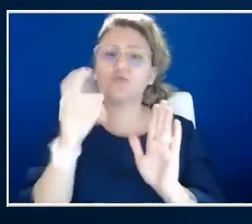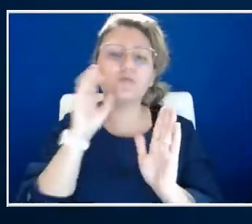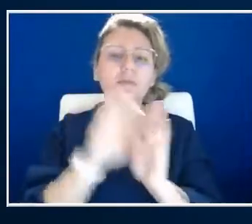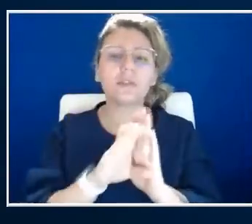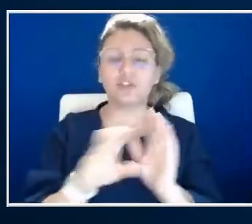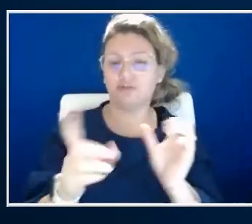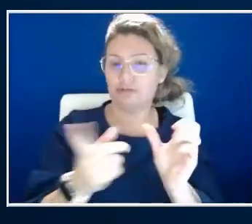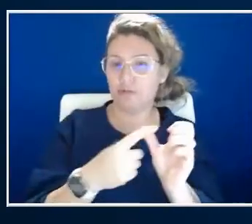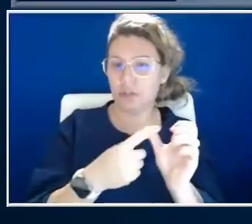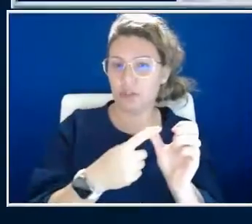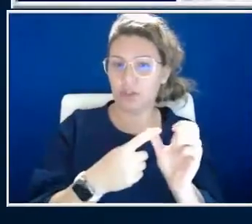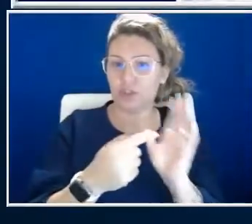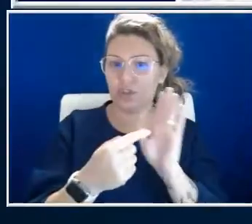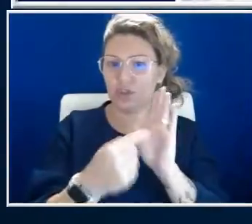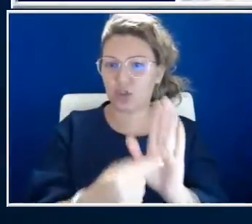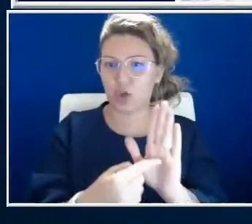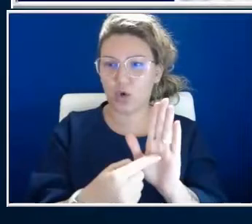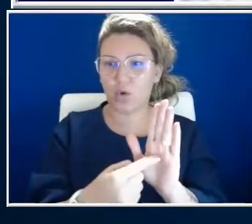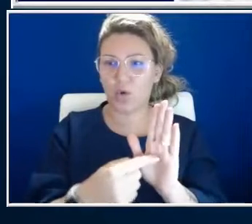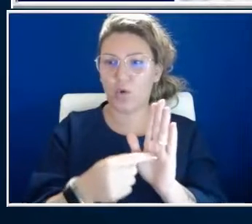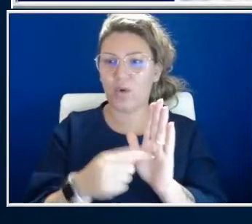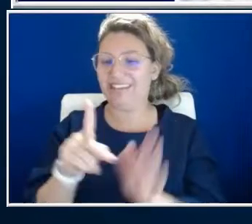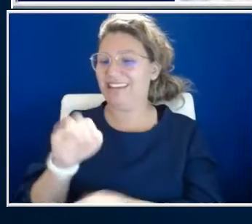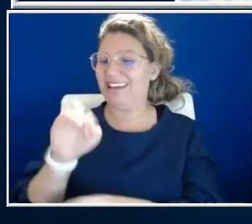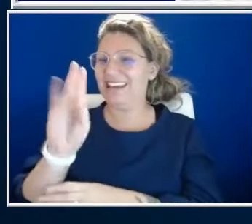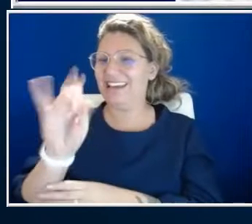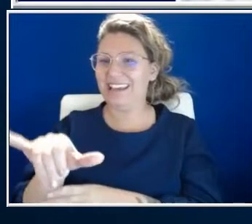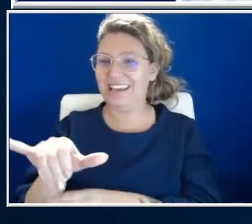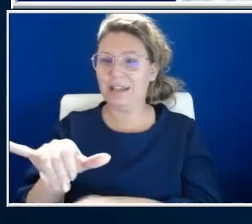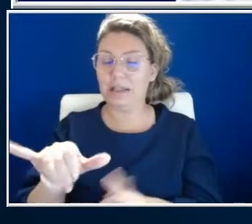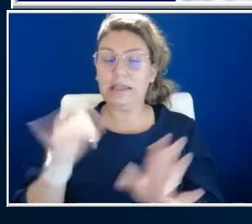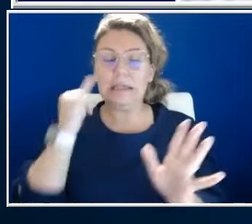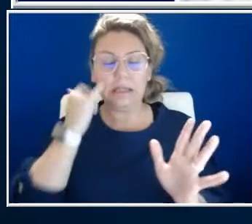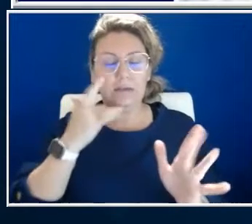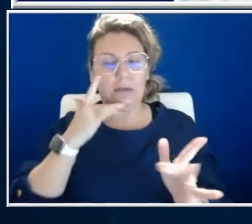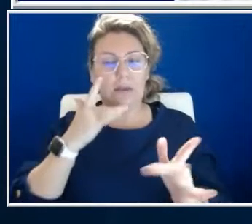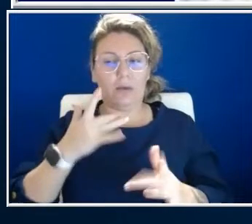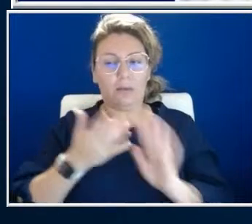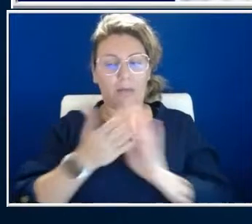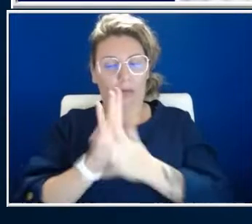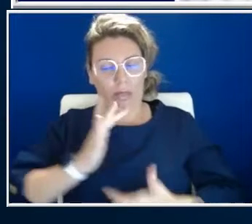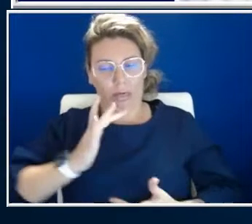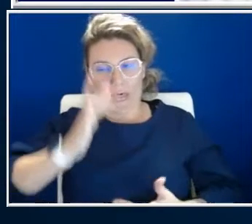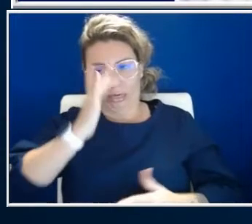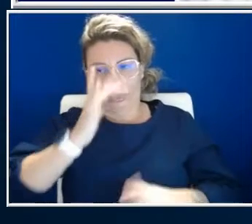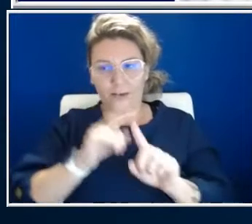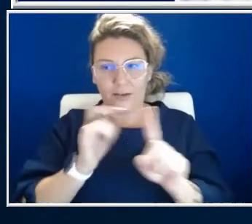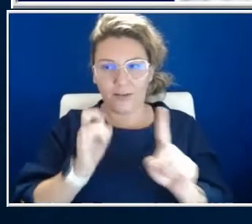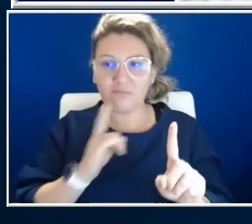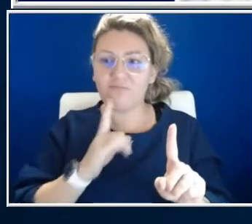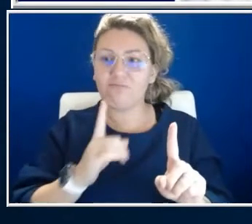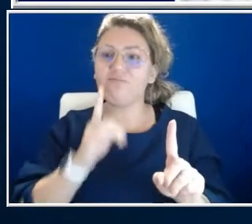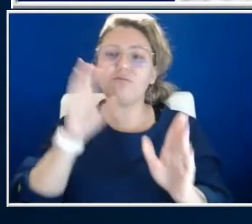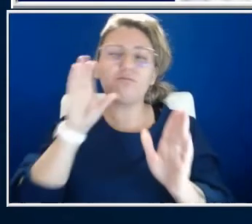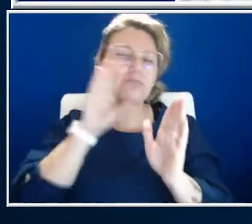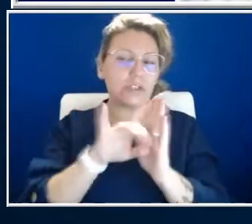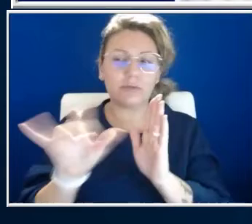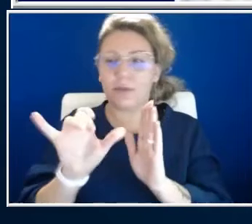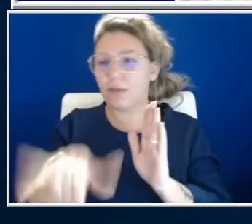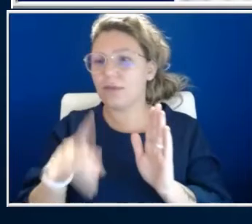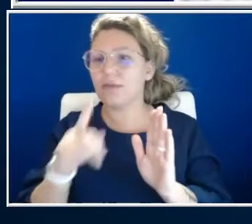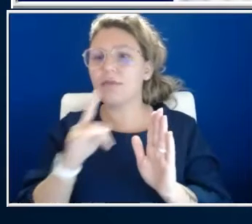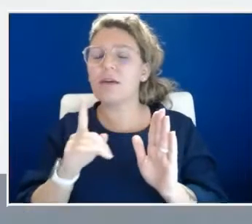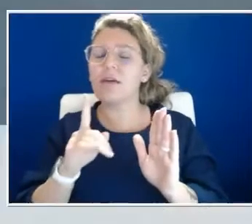to show a kidney of what it looked like originally. Turn away if you don't want to see the kidney out of Curtis's body. But Dr. Holzberlein, describe kind of what